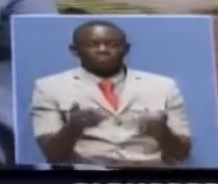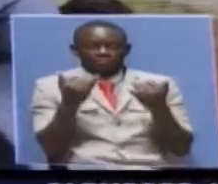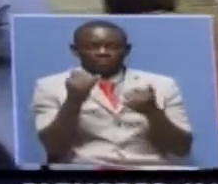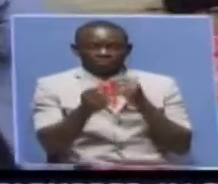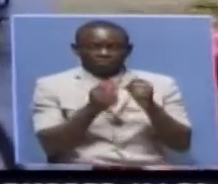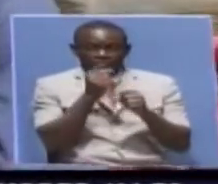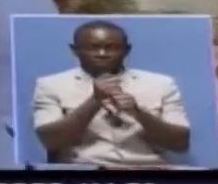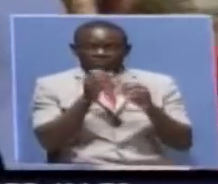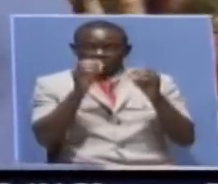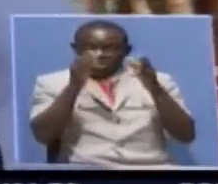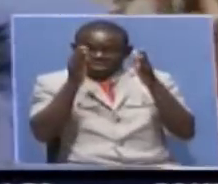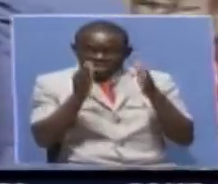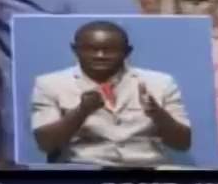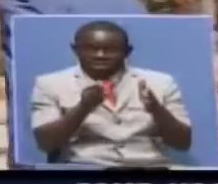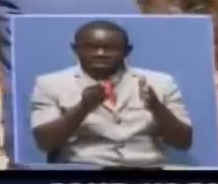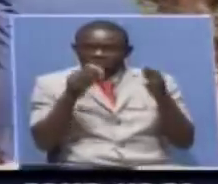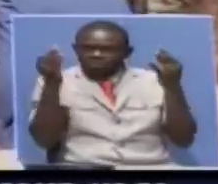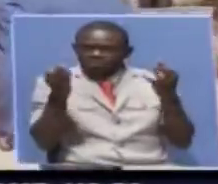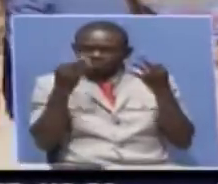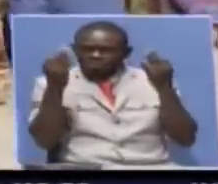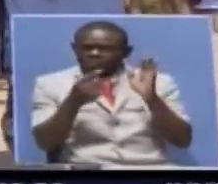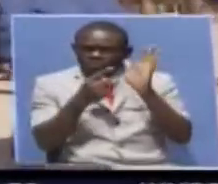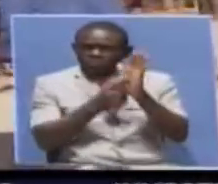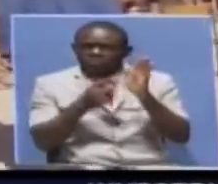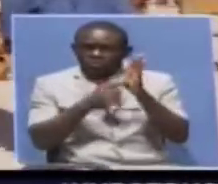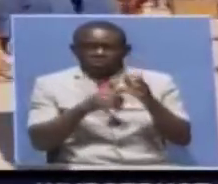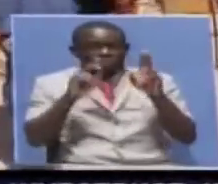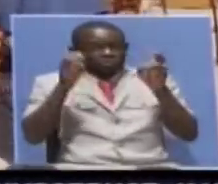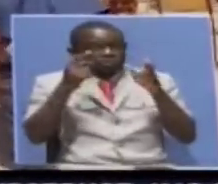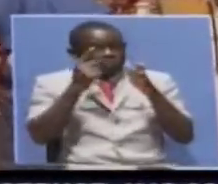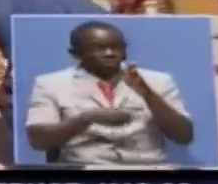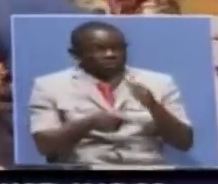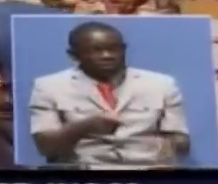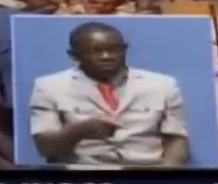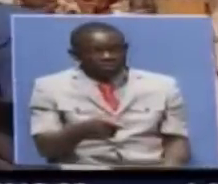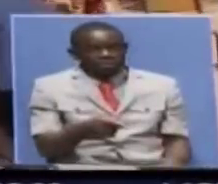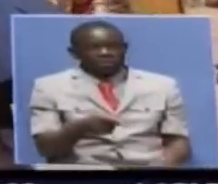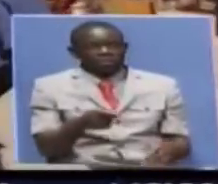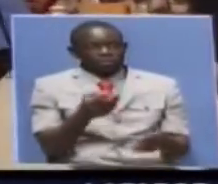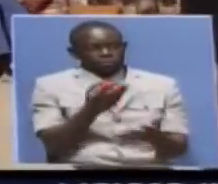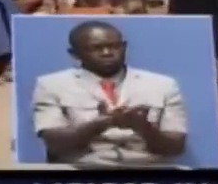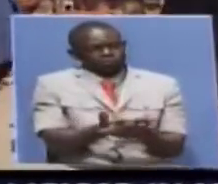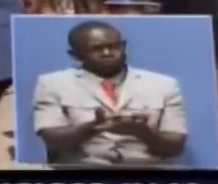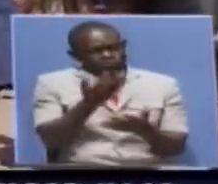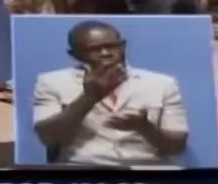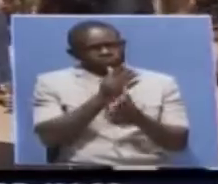Performing and Visual Art Festival has been held under the theme, A Wealthy, Healthy Zambia Through